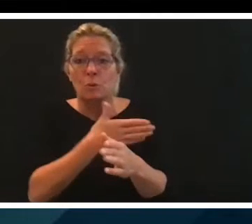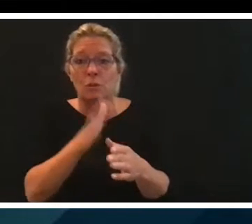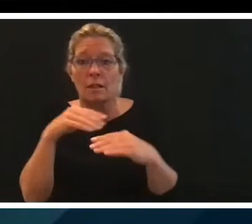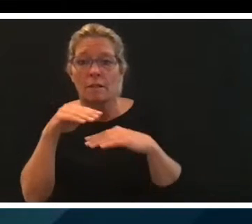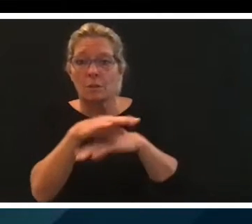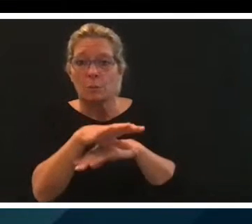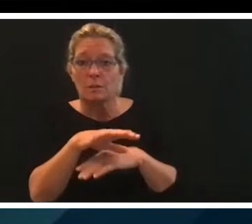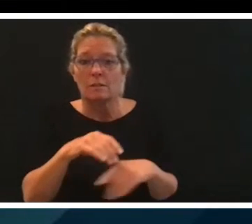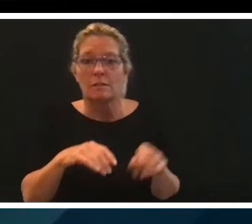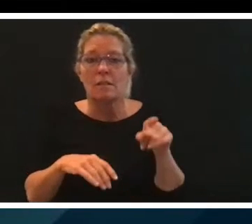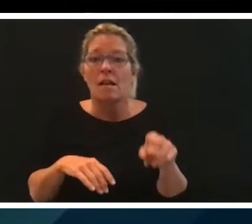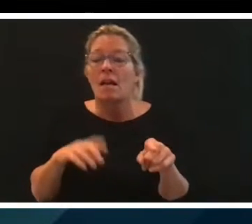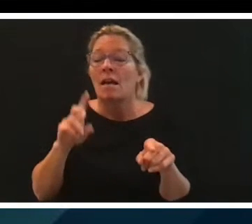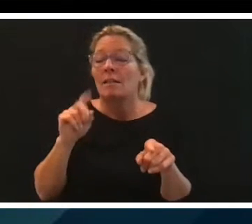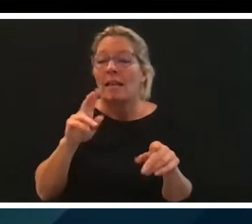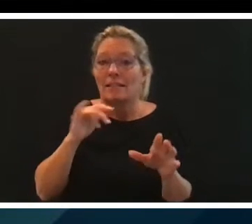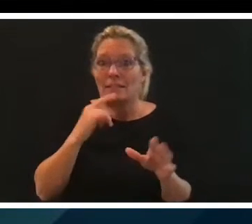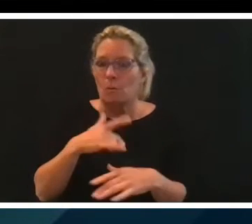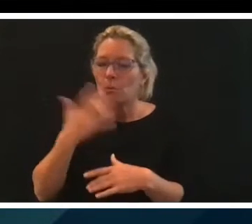That's a great question.